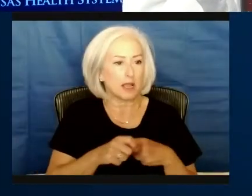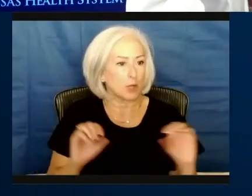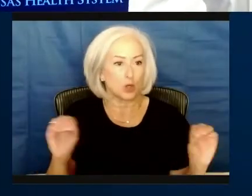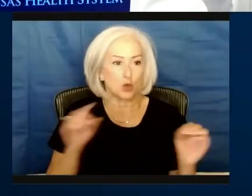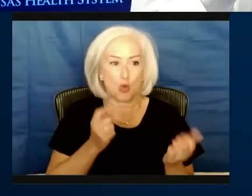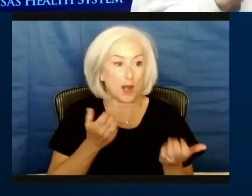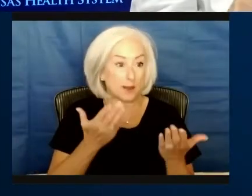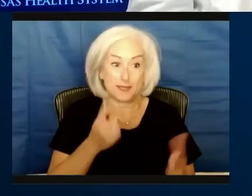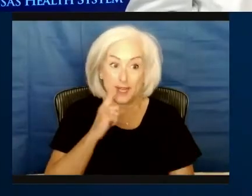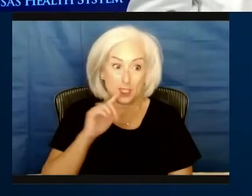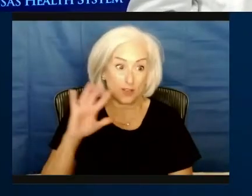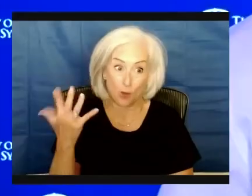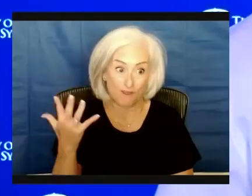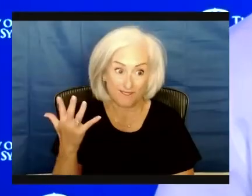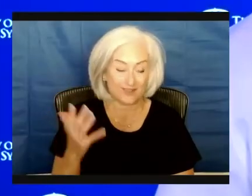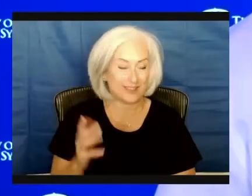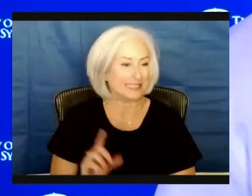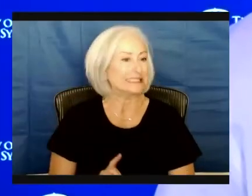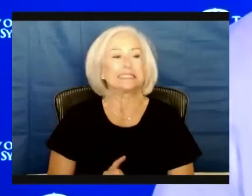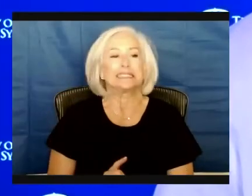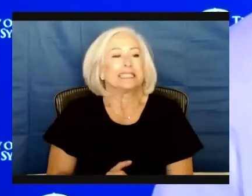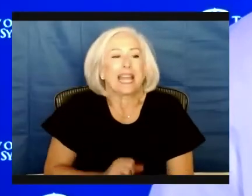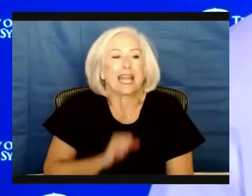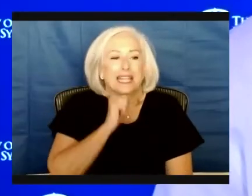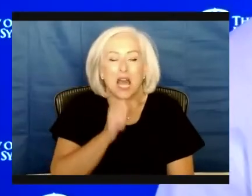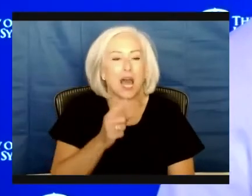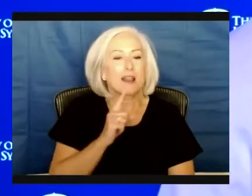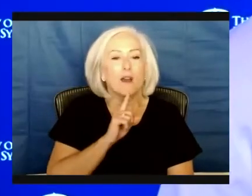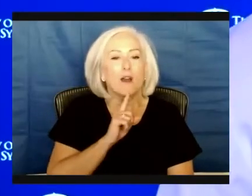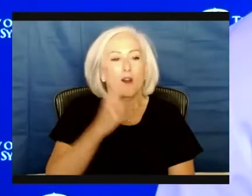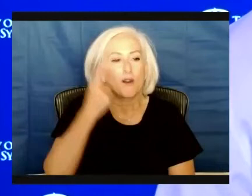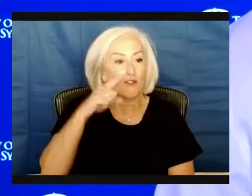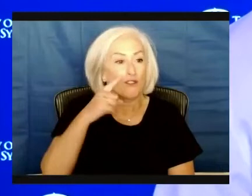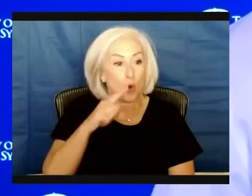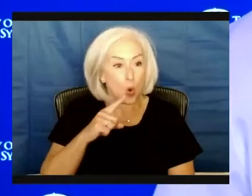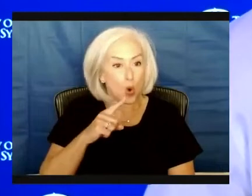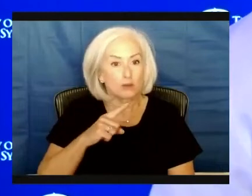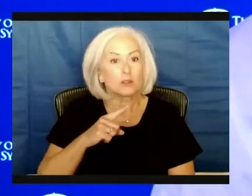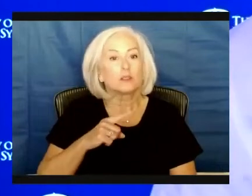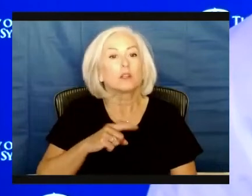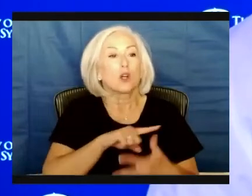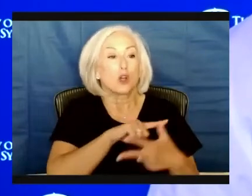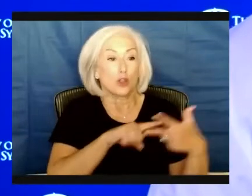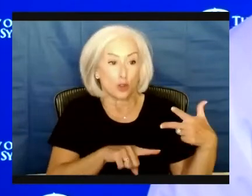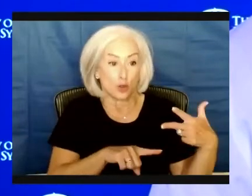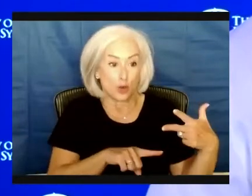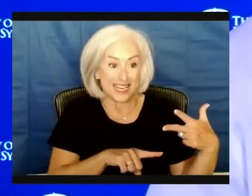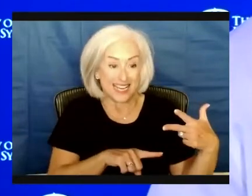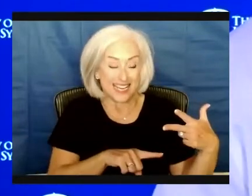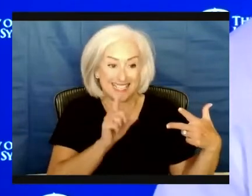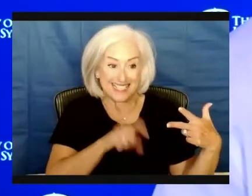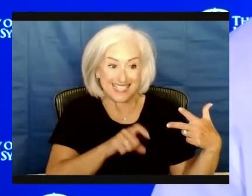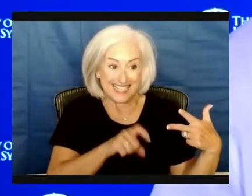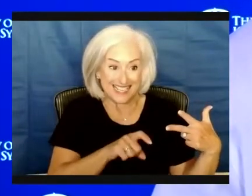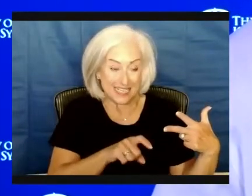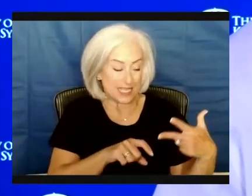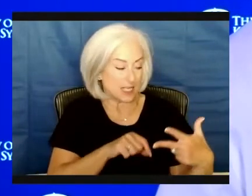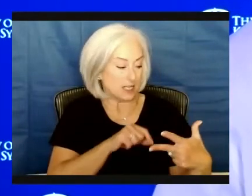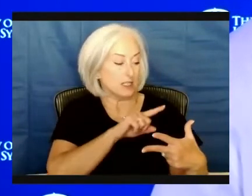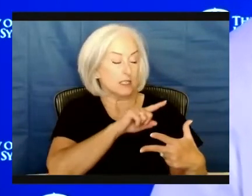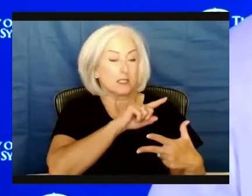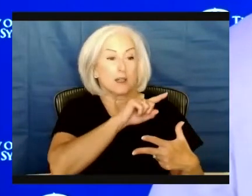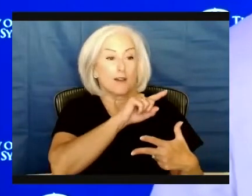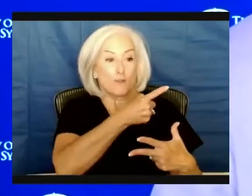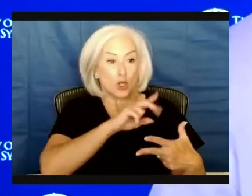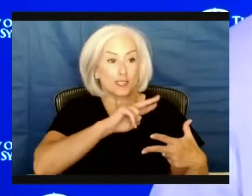Even for those immunocompromised, again, you should get 3 doses for that primary series, and then a first booster, and then a second booster, which is a total